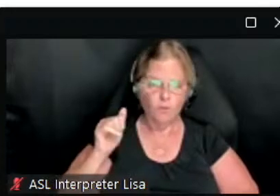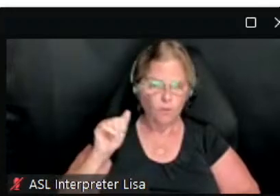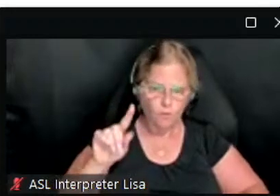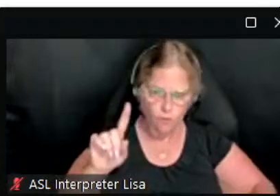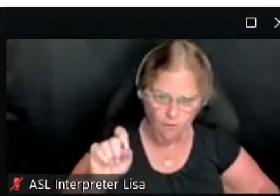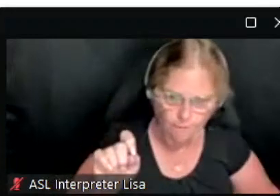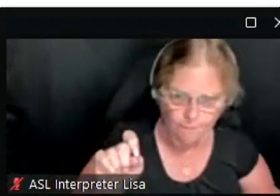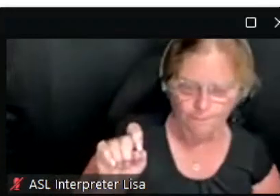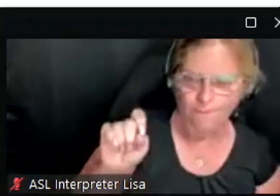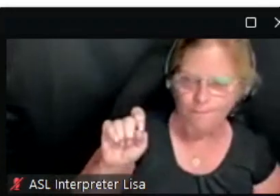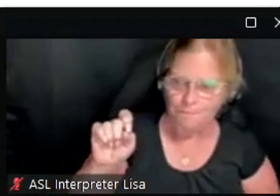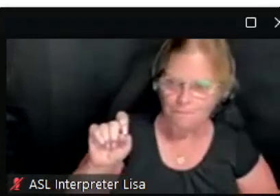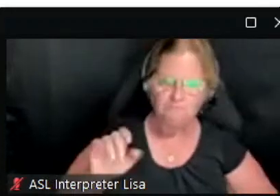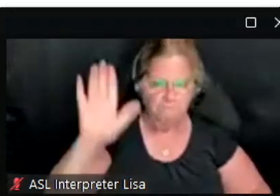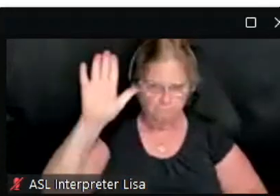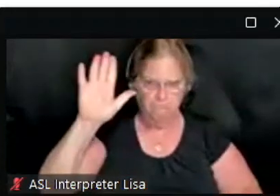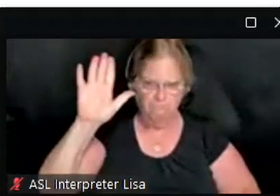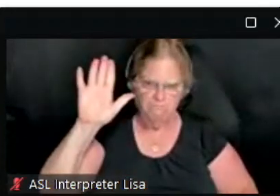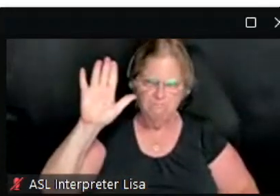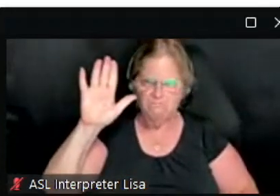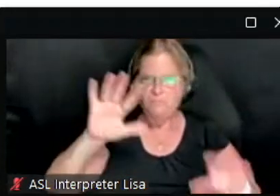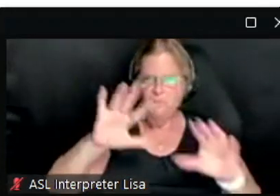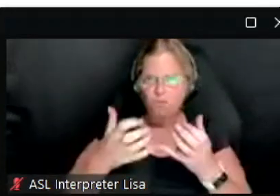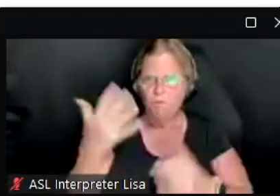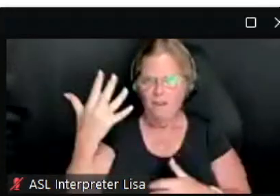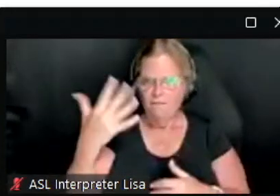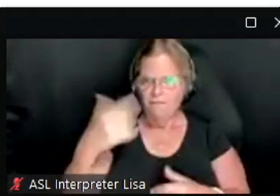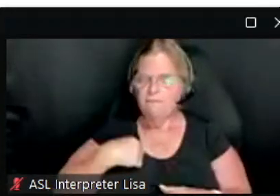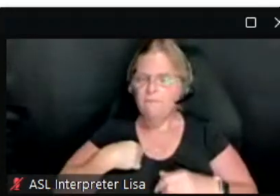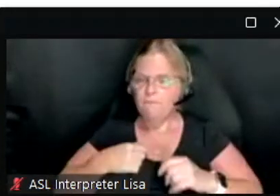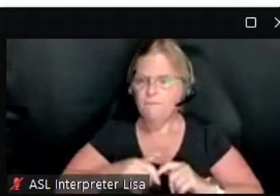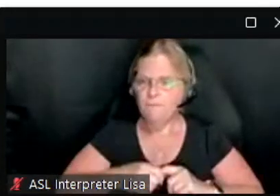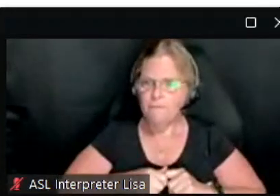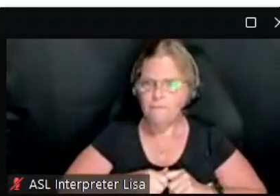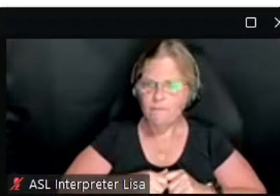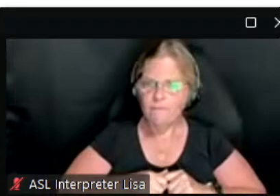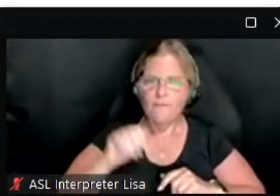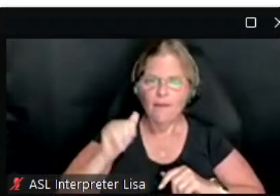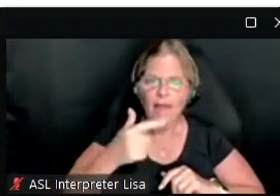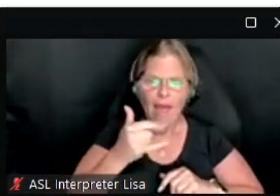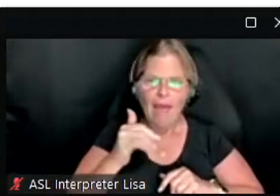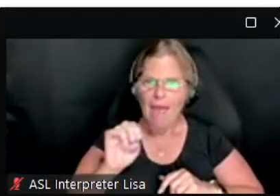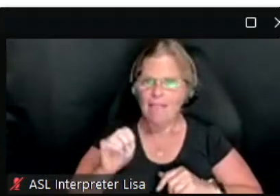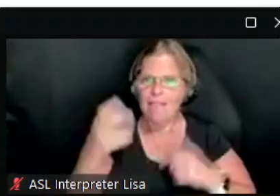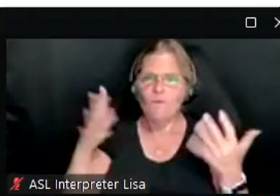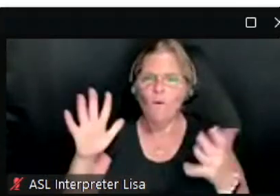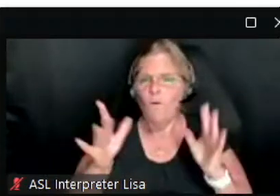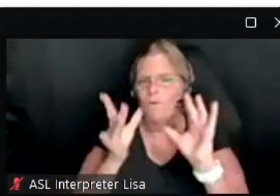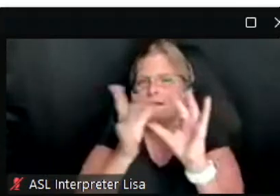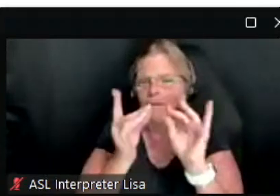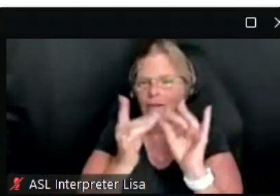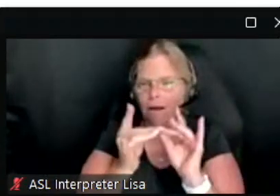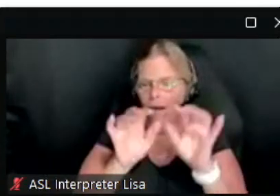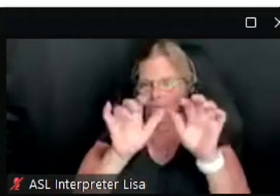So I guess I'll go for group 5. And Aggie's put a couple of comments in the